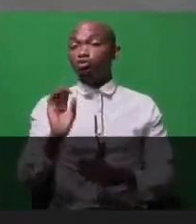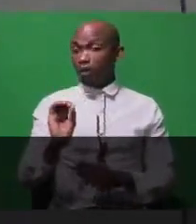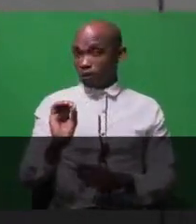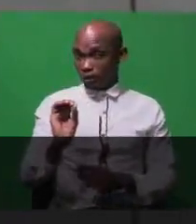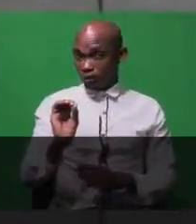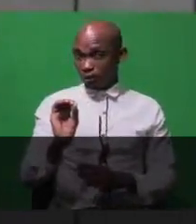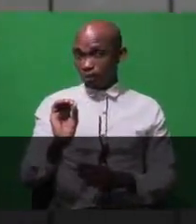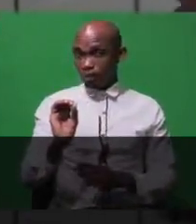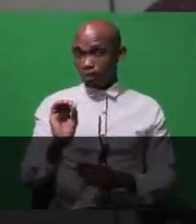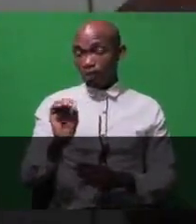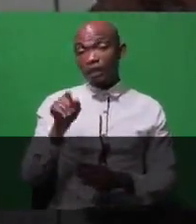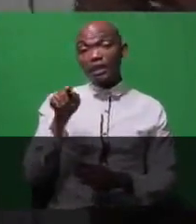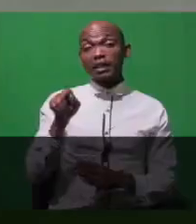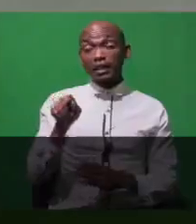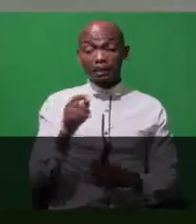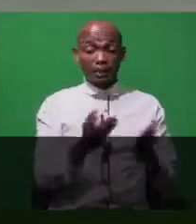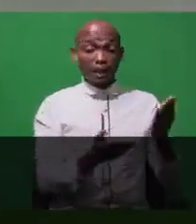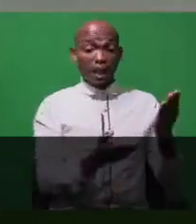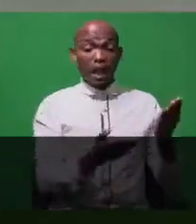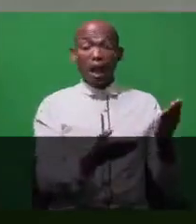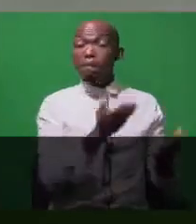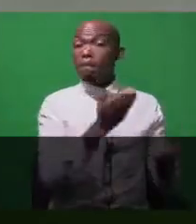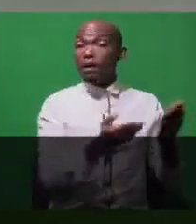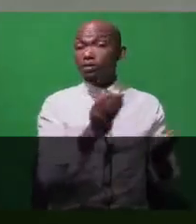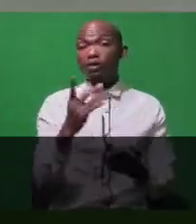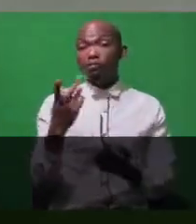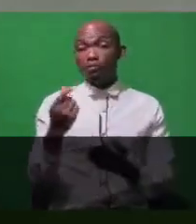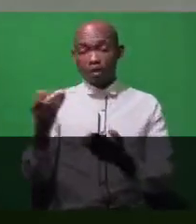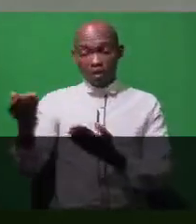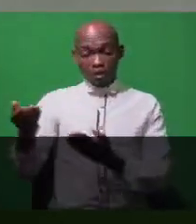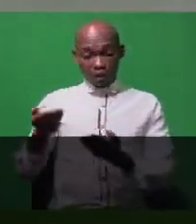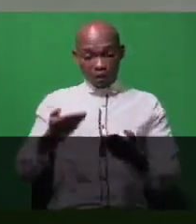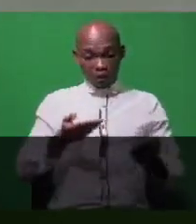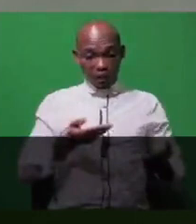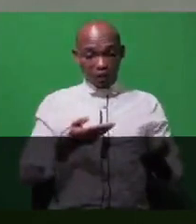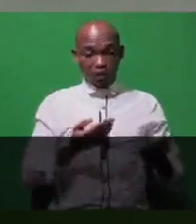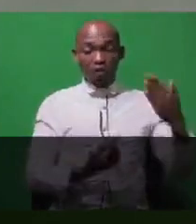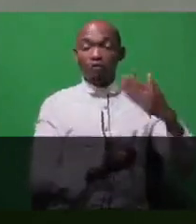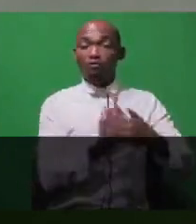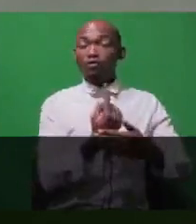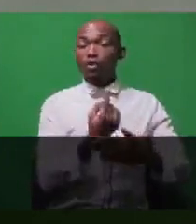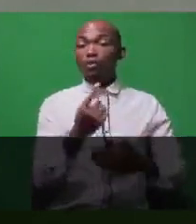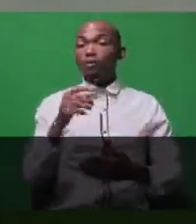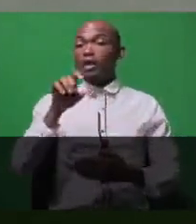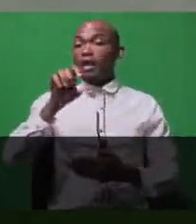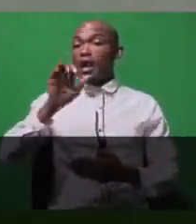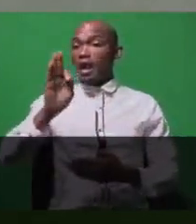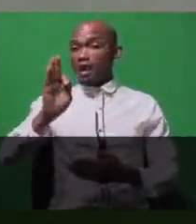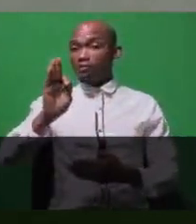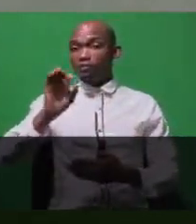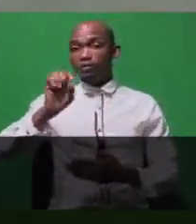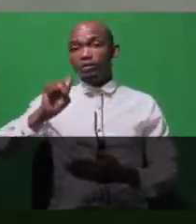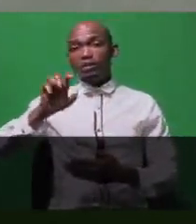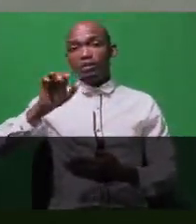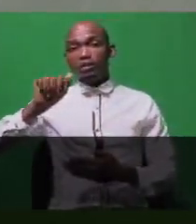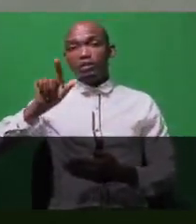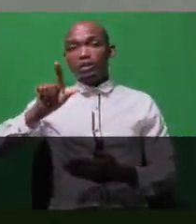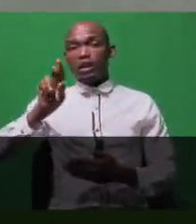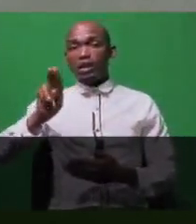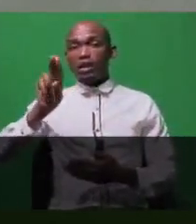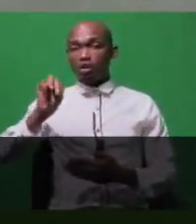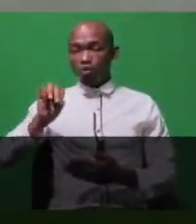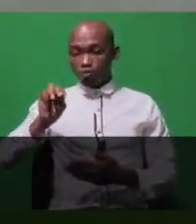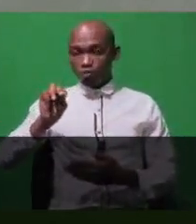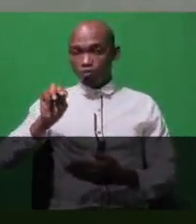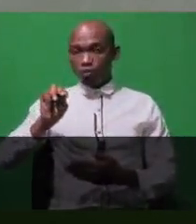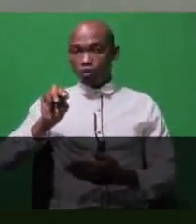2,520. This amount received from F. Salom. Just you put